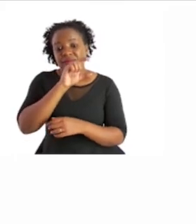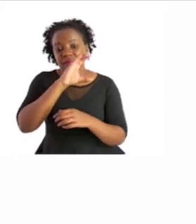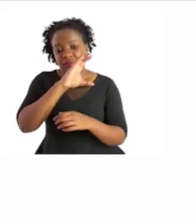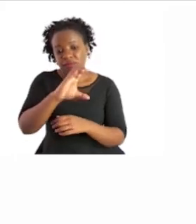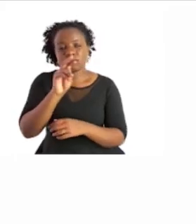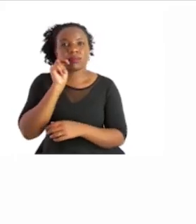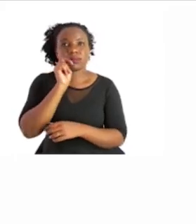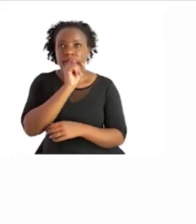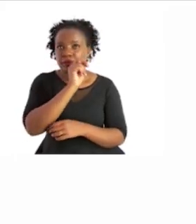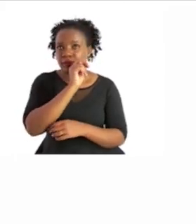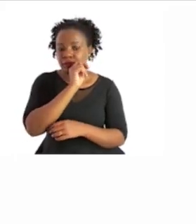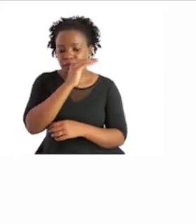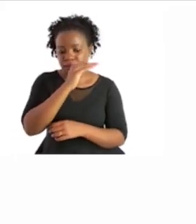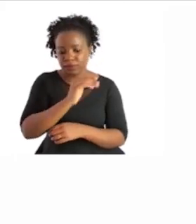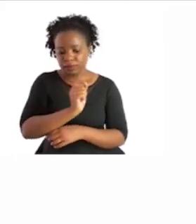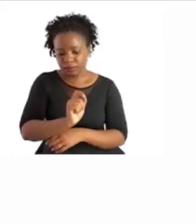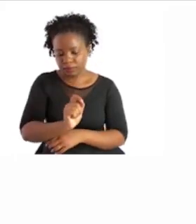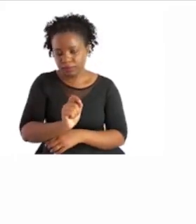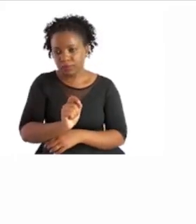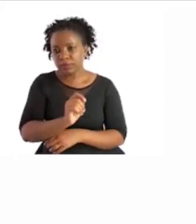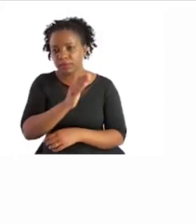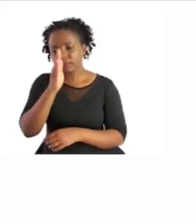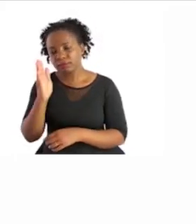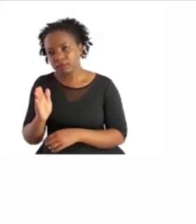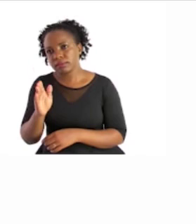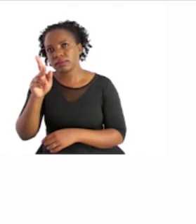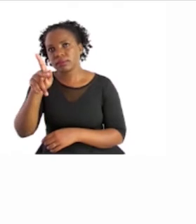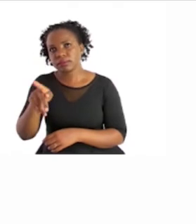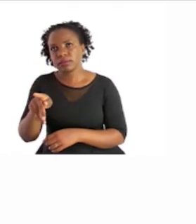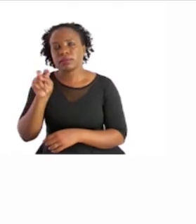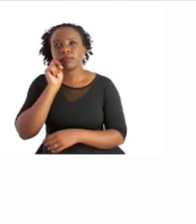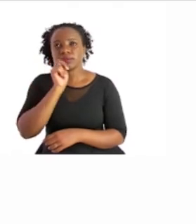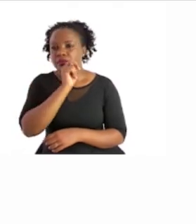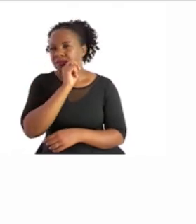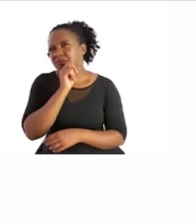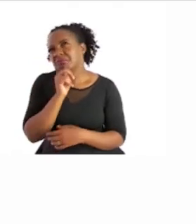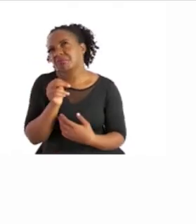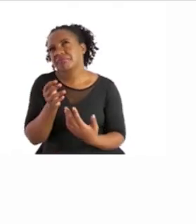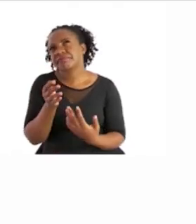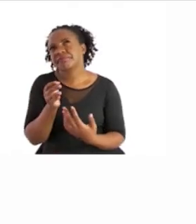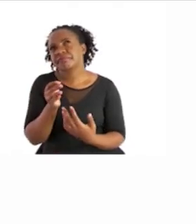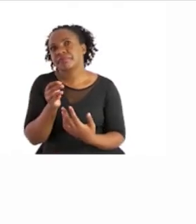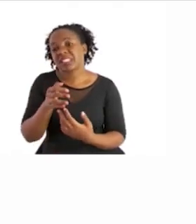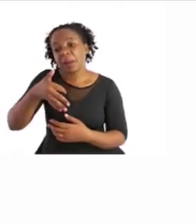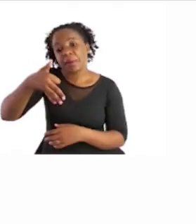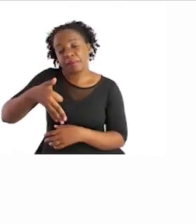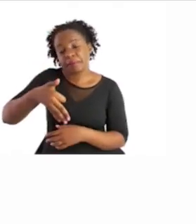And for proper noun, I will choose a word like